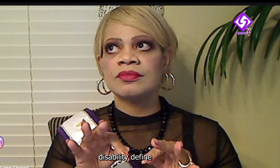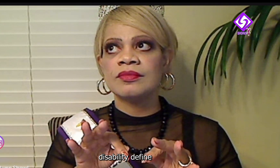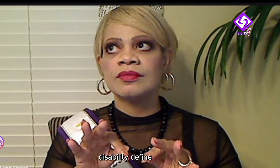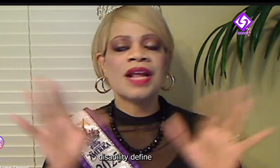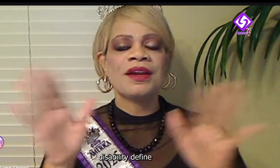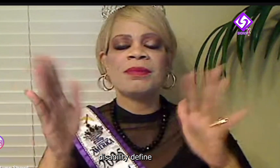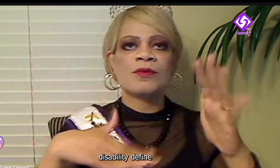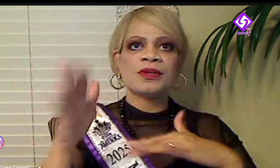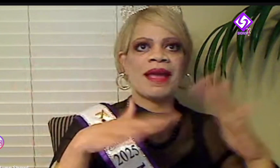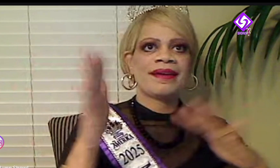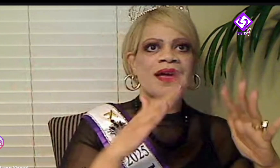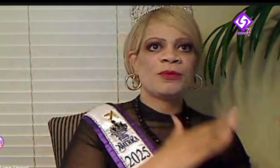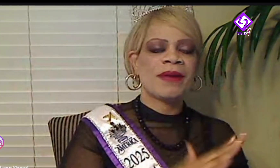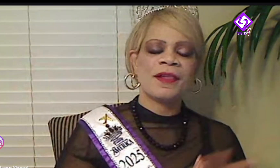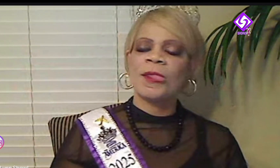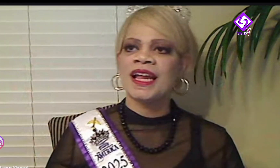disability define.